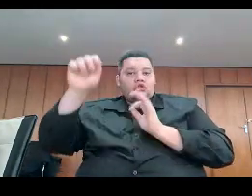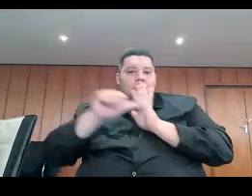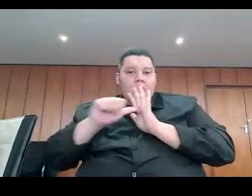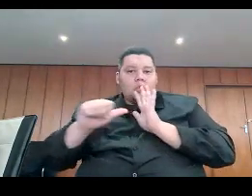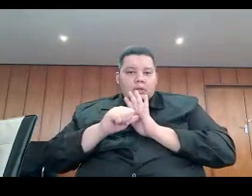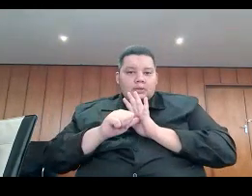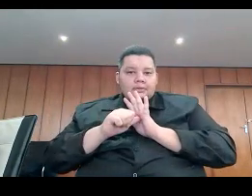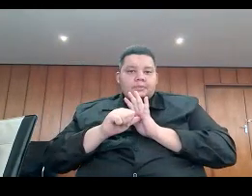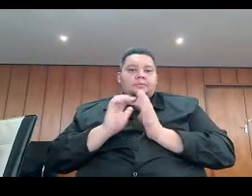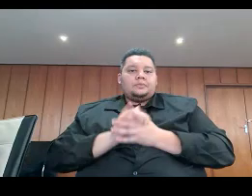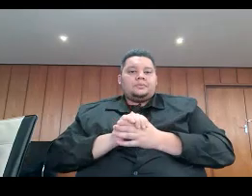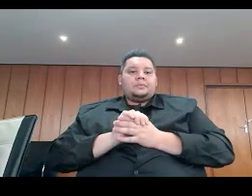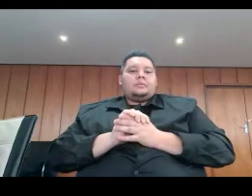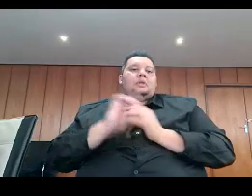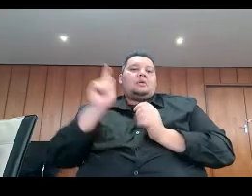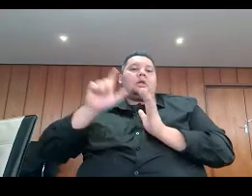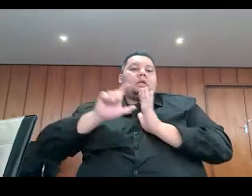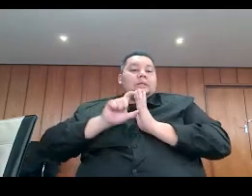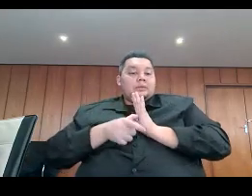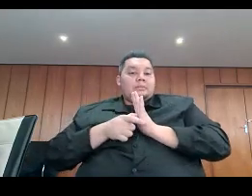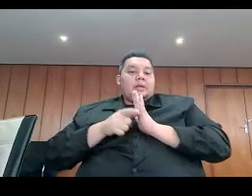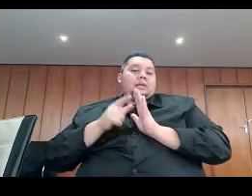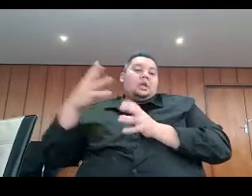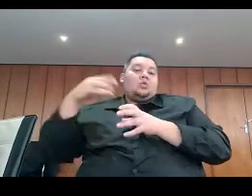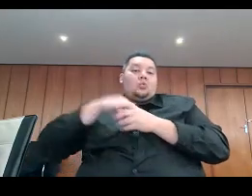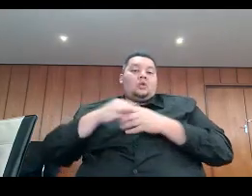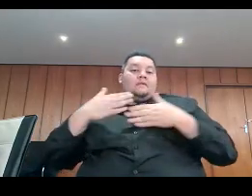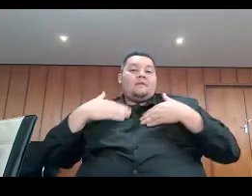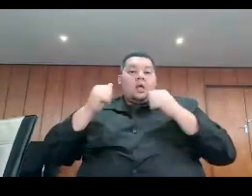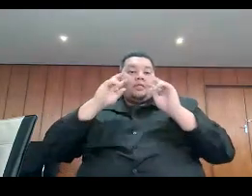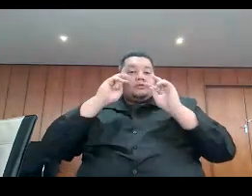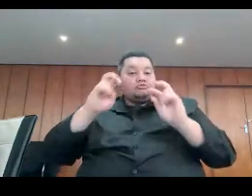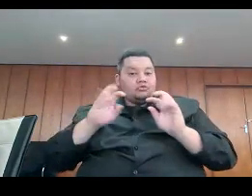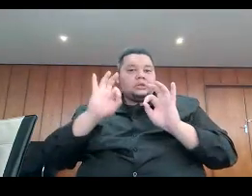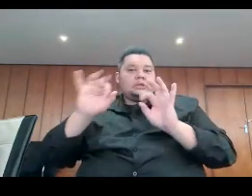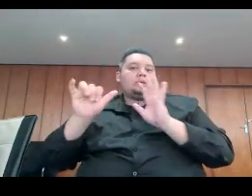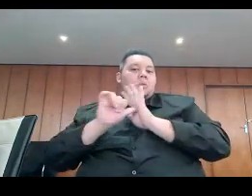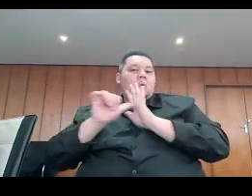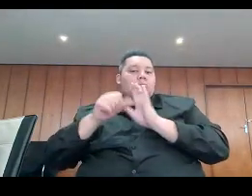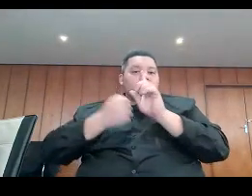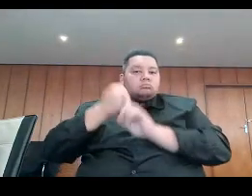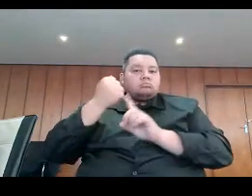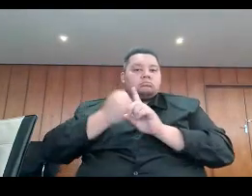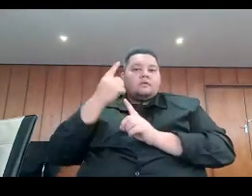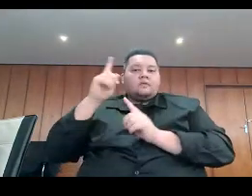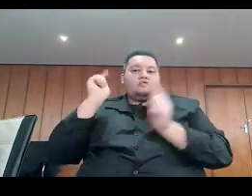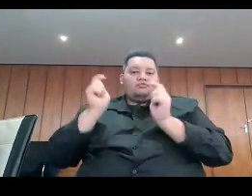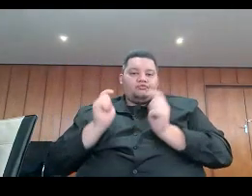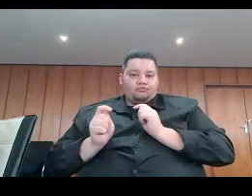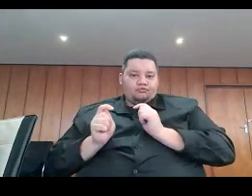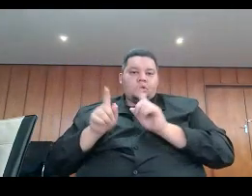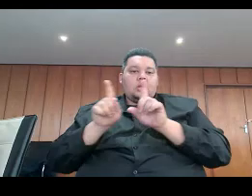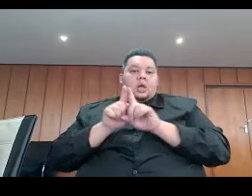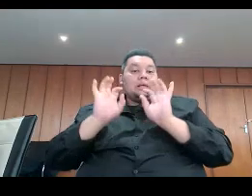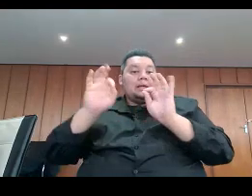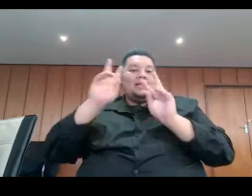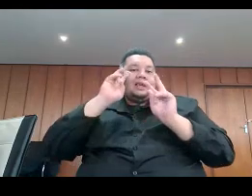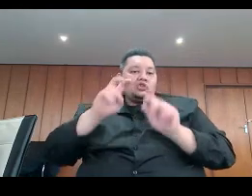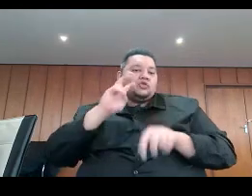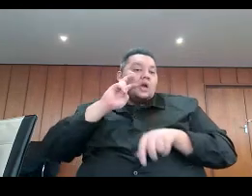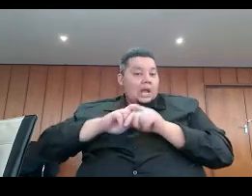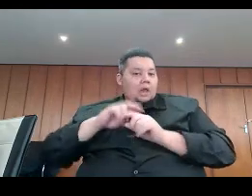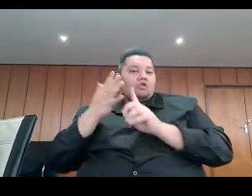matters, and disability health or inclusive health research is a key driver of change, and therefore this research